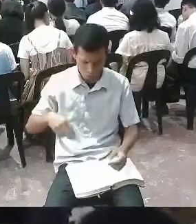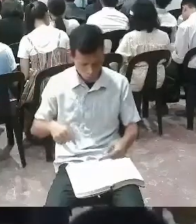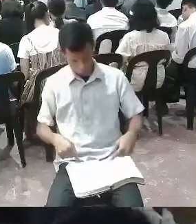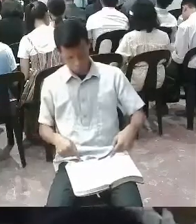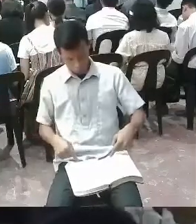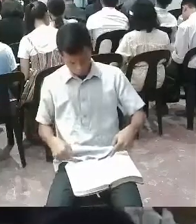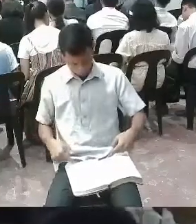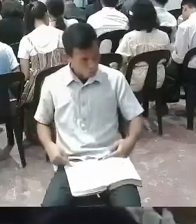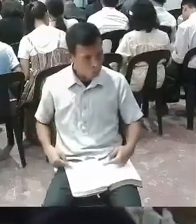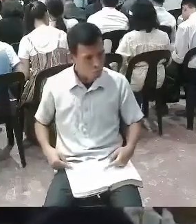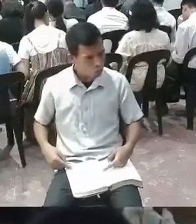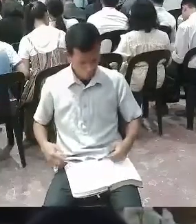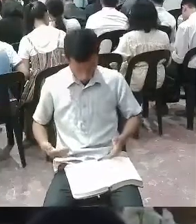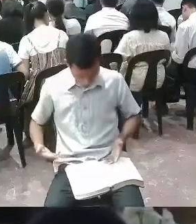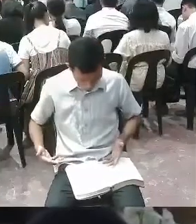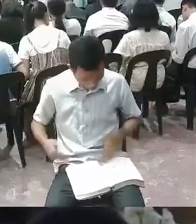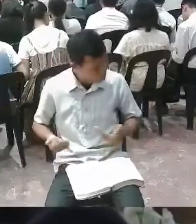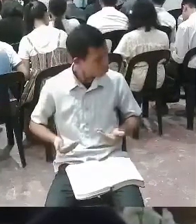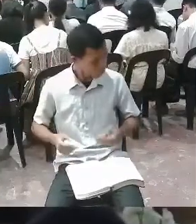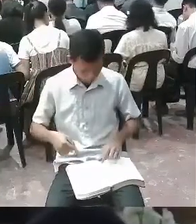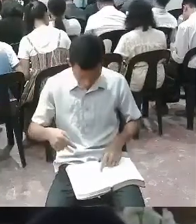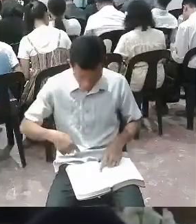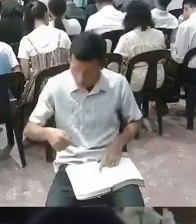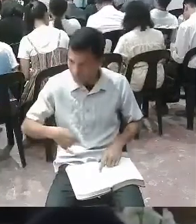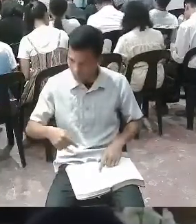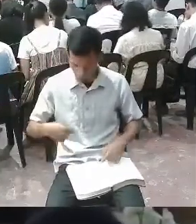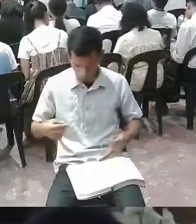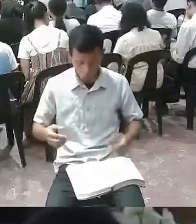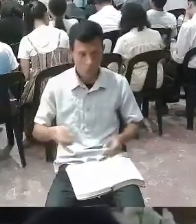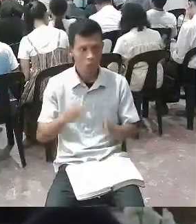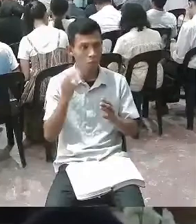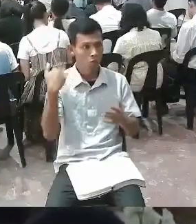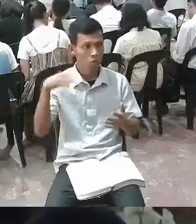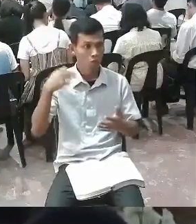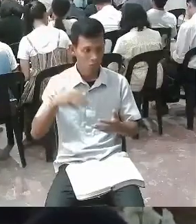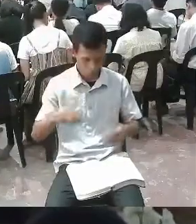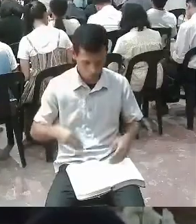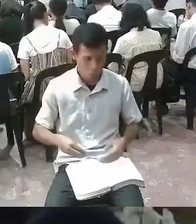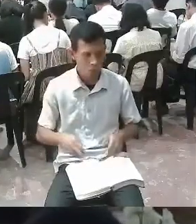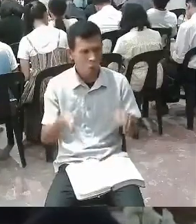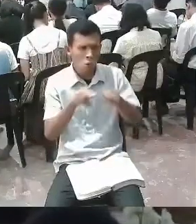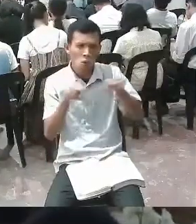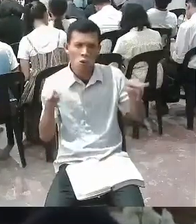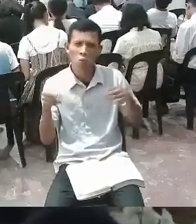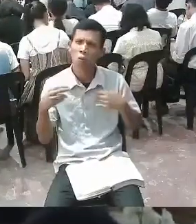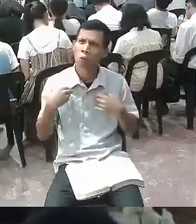reading Matthew chapter 1. And normally,